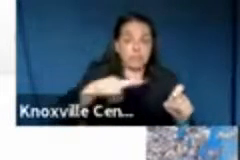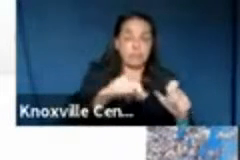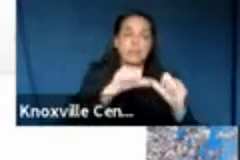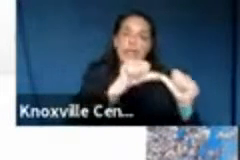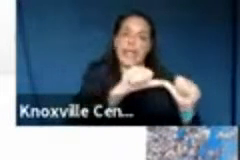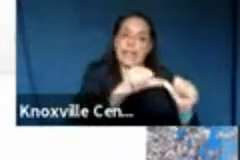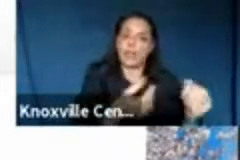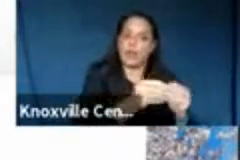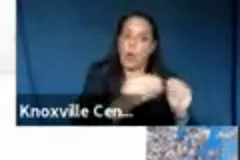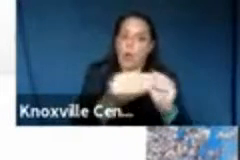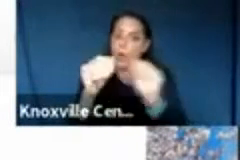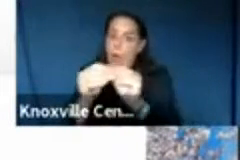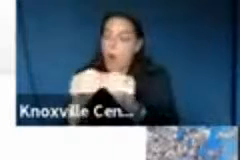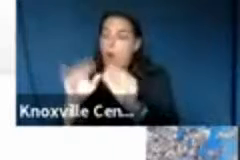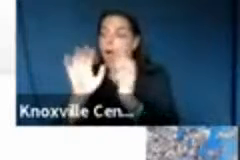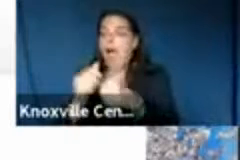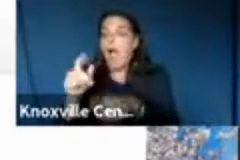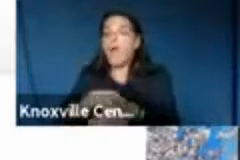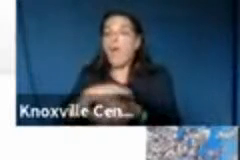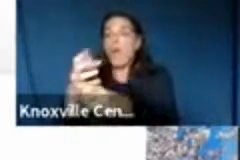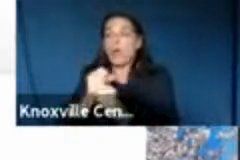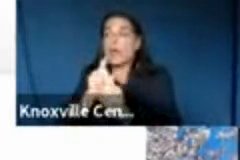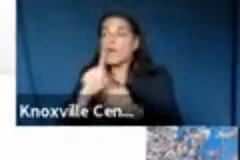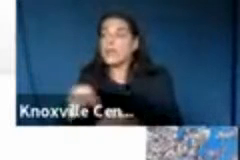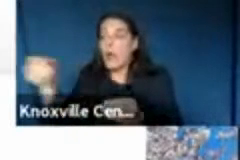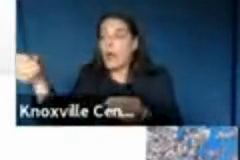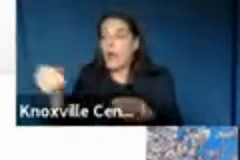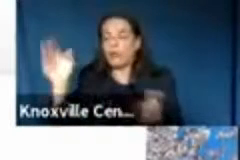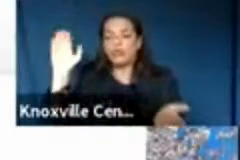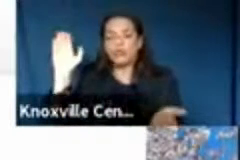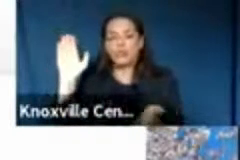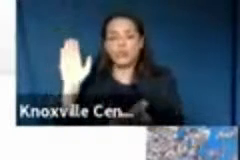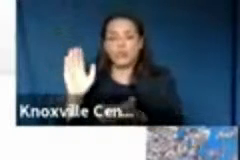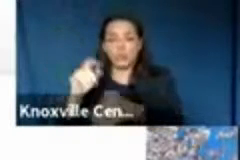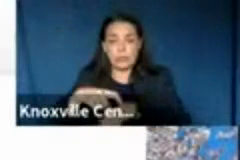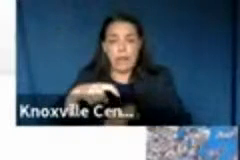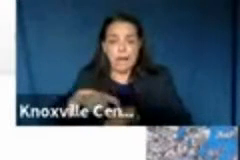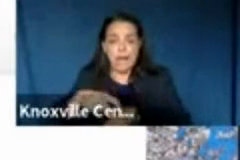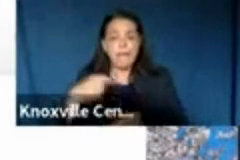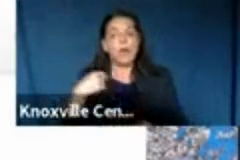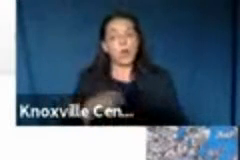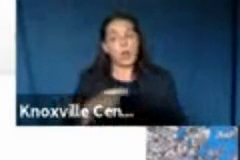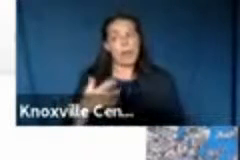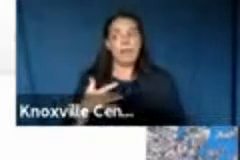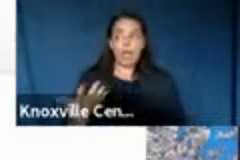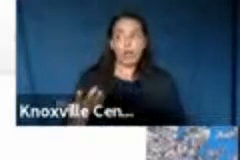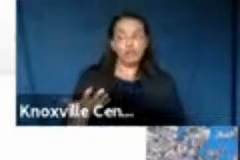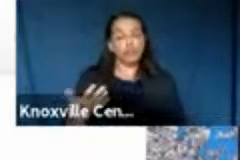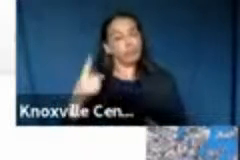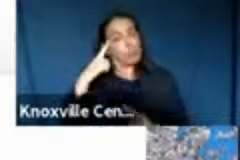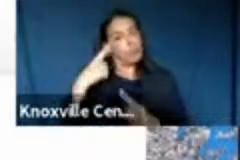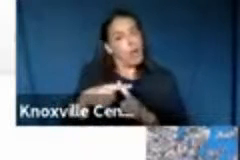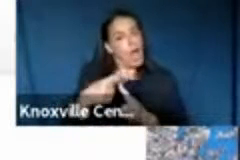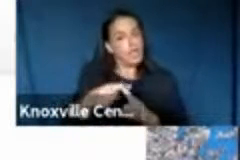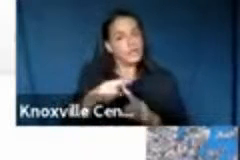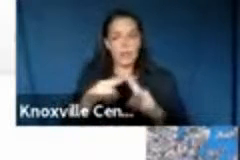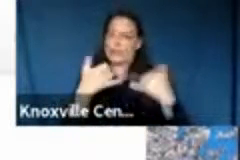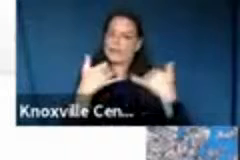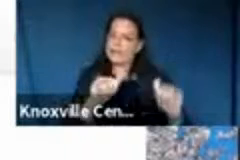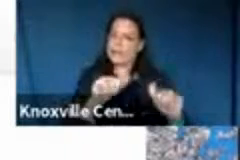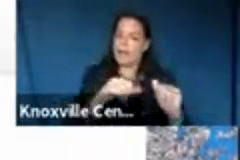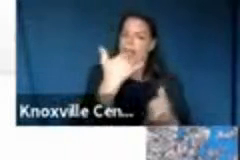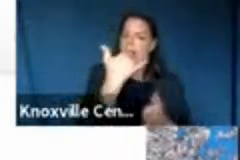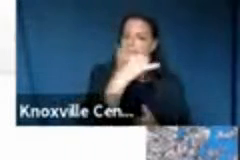our community has gone down. We are encouraged by this. However, we are keeping this benchmark yellow because of the continued lack